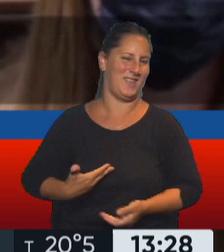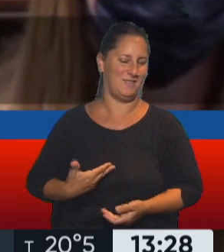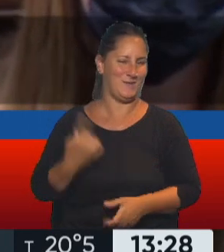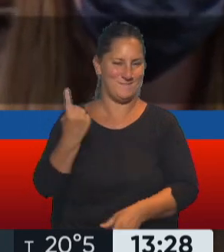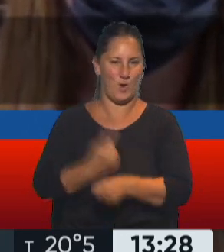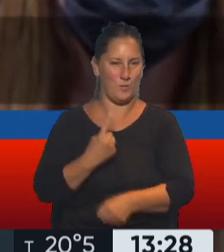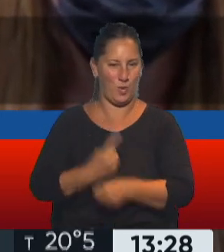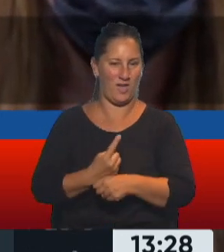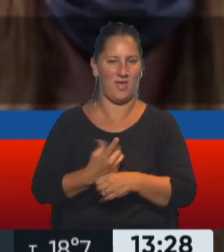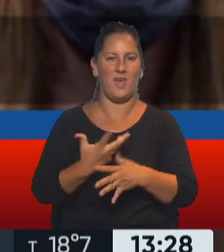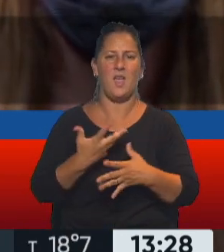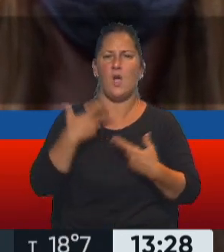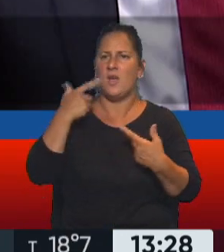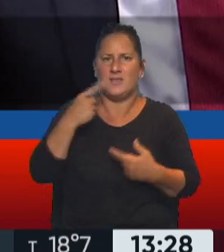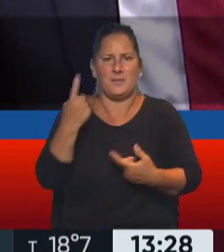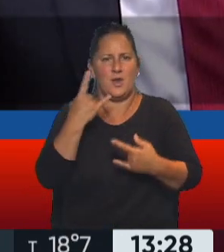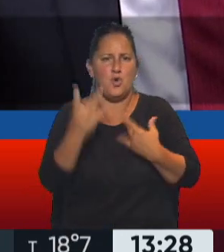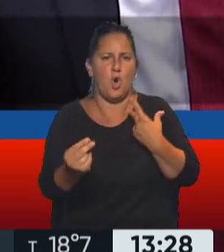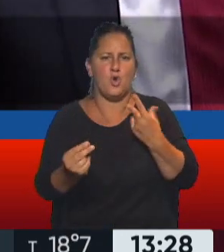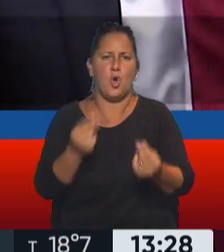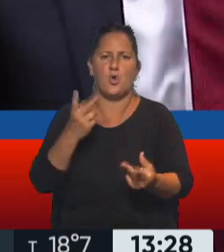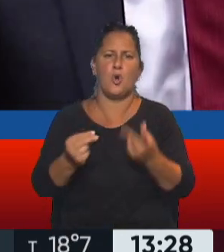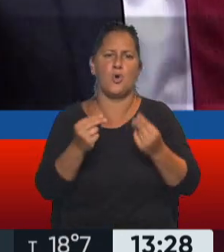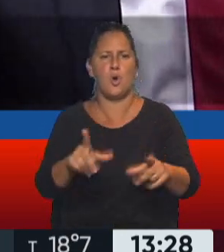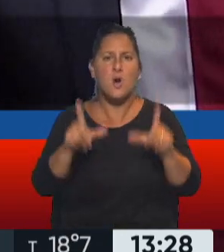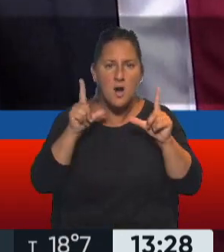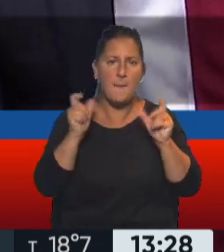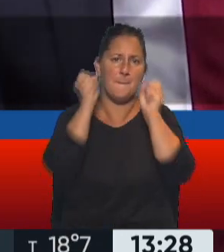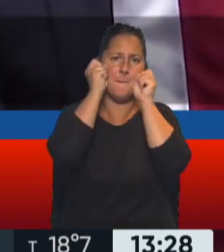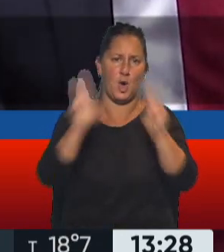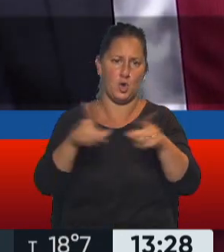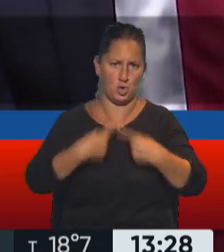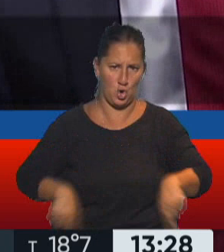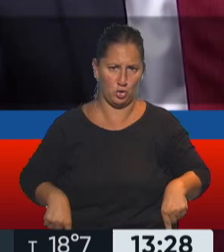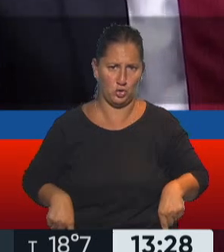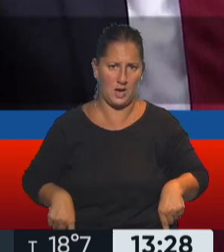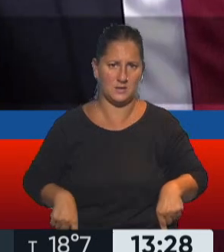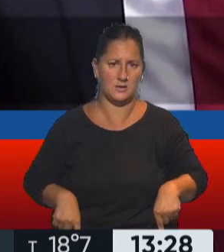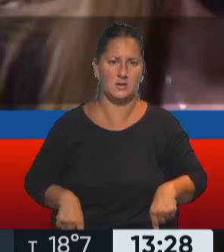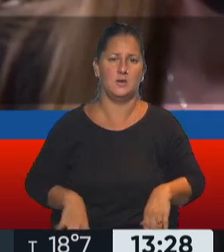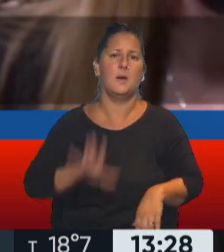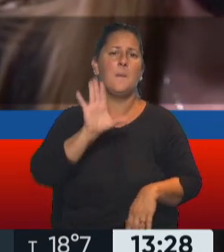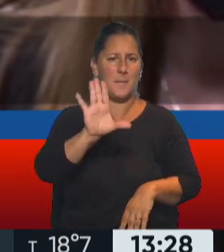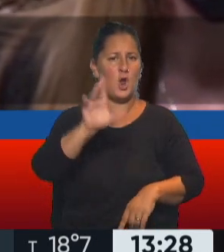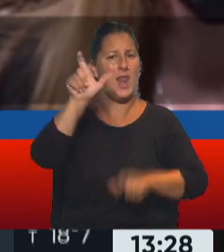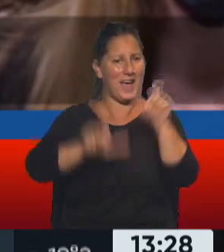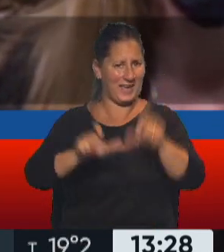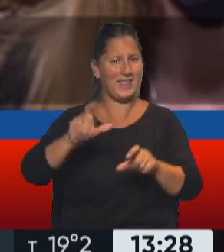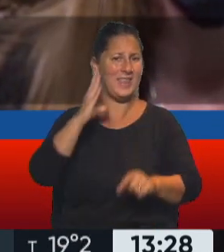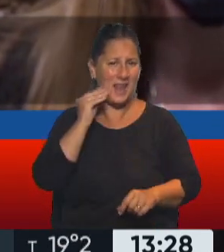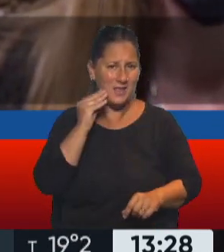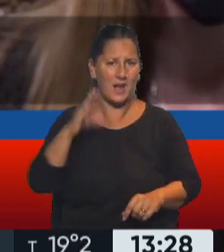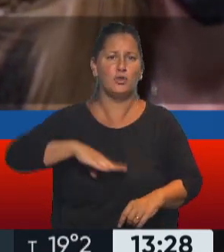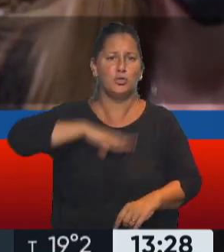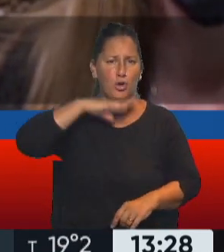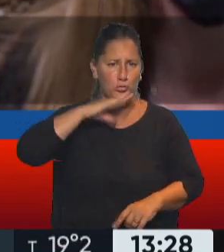desperate denials since he was exposed have only made matters worse. But, Prime Minister, the British public aren't fools. They never believed a